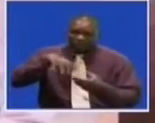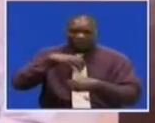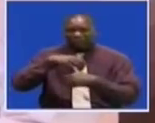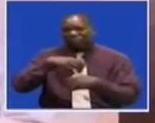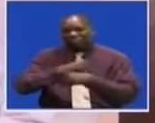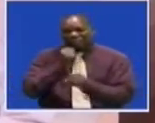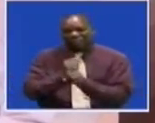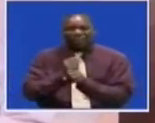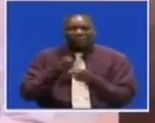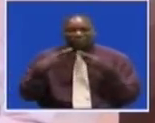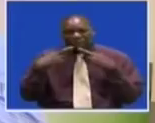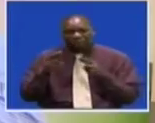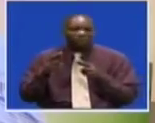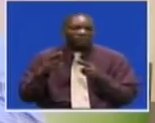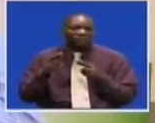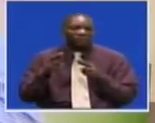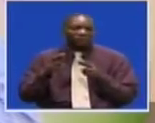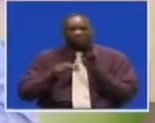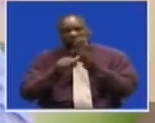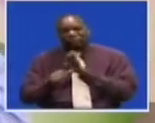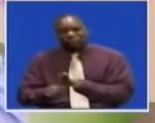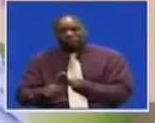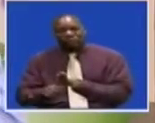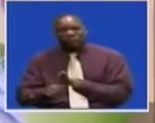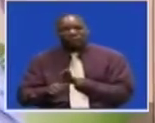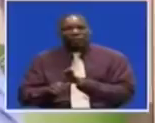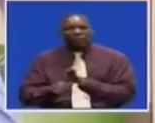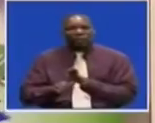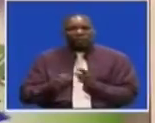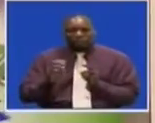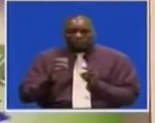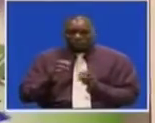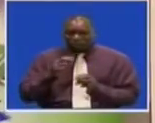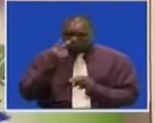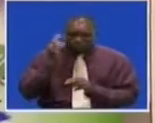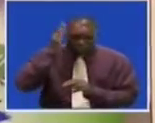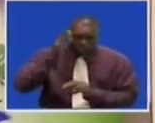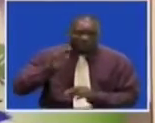by-election. We also look forward to the Bahat by-election,